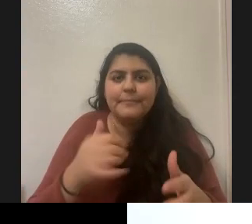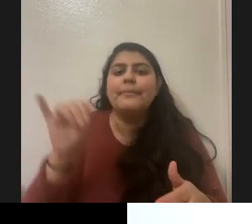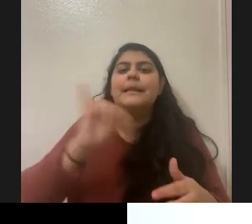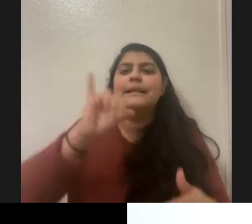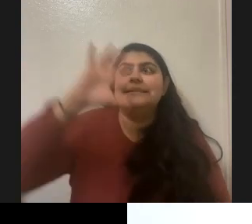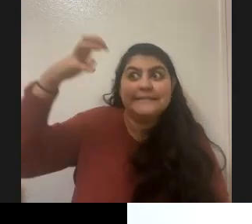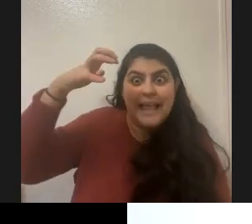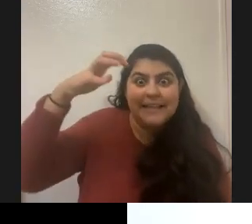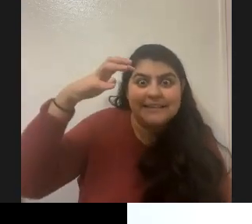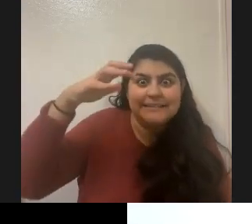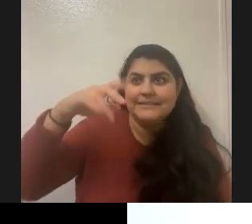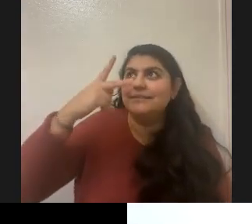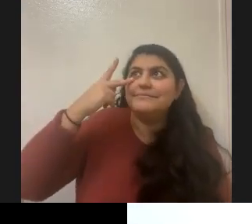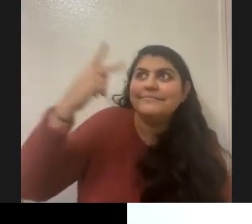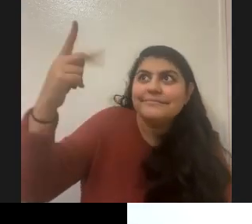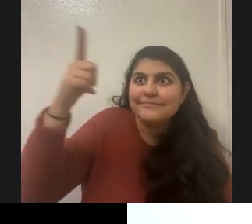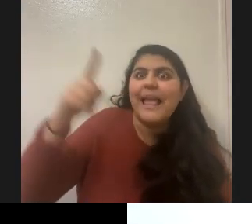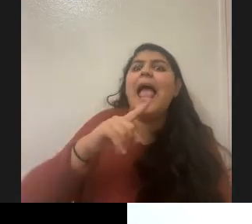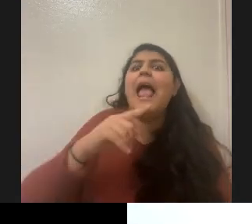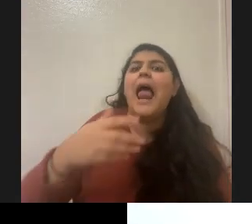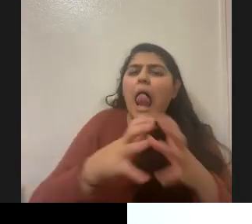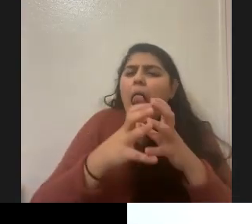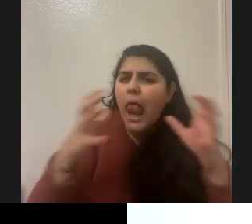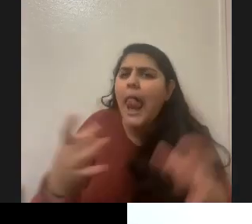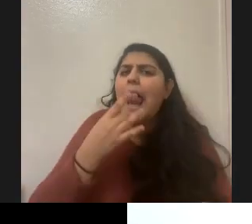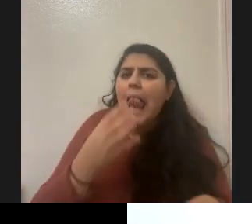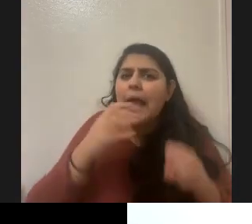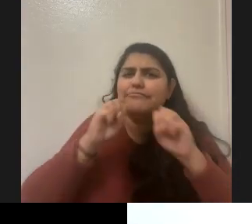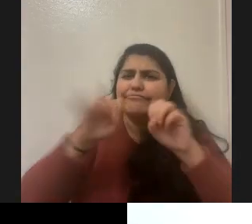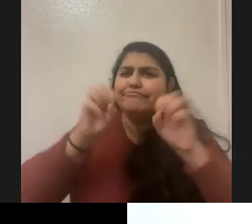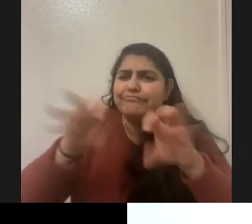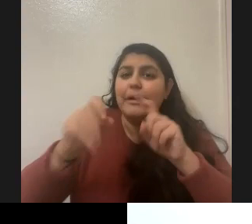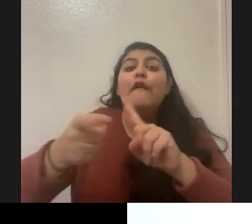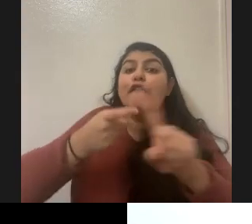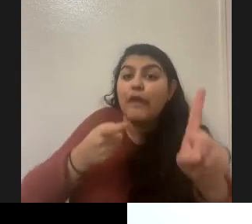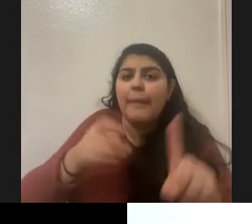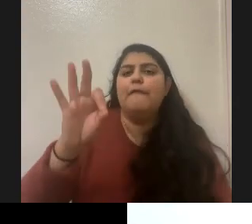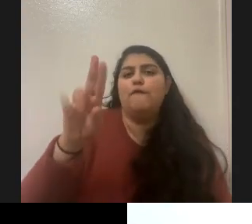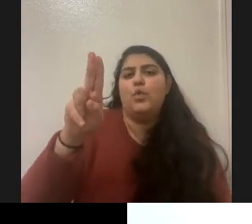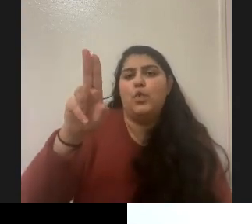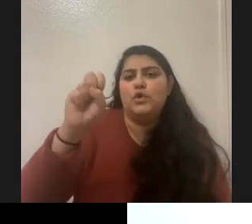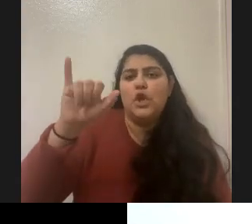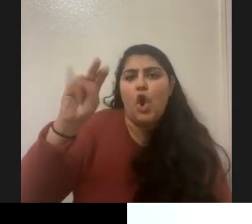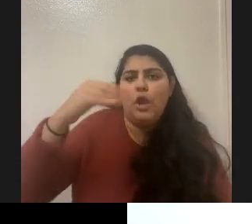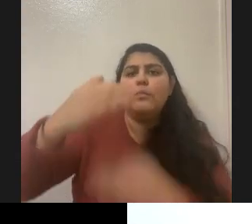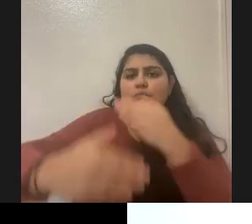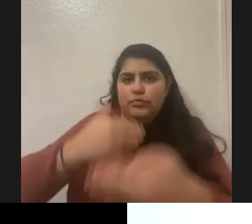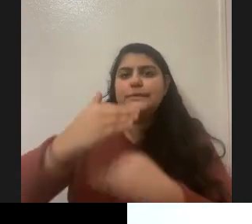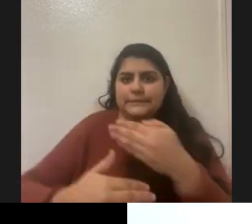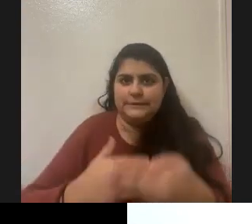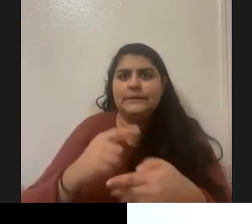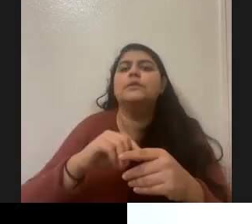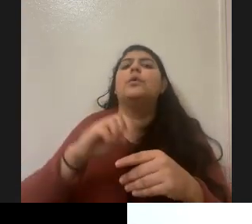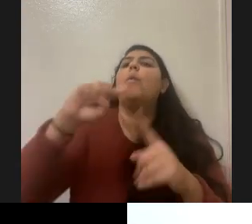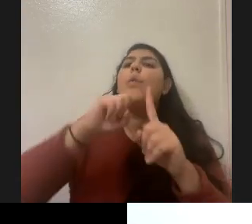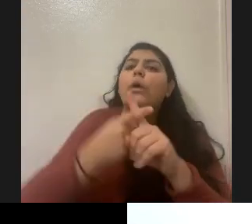you think about it, it's releasing a lot of light, and that's coming from the fusion process. So as it's doing